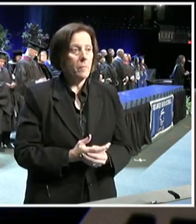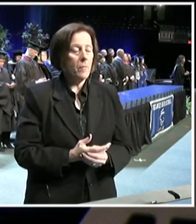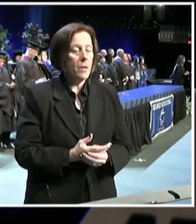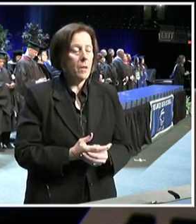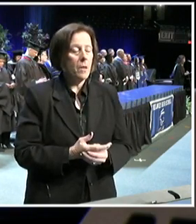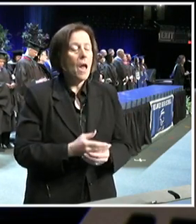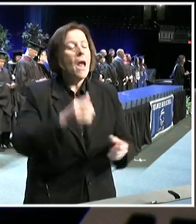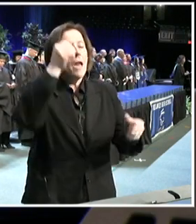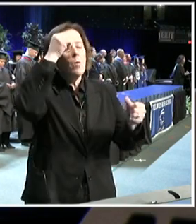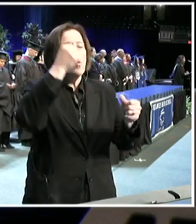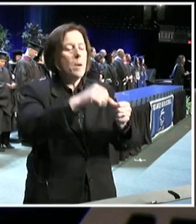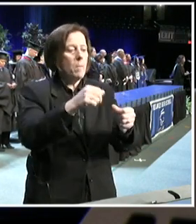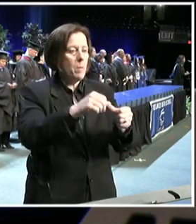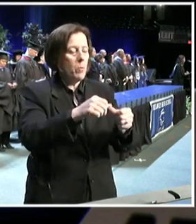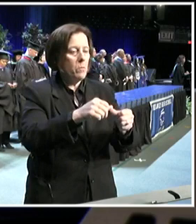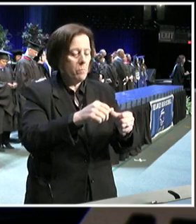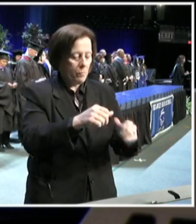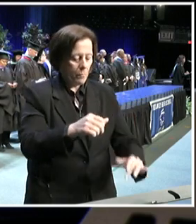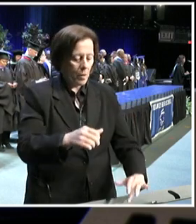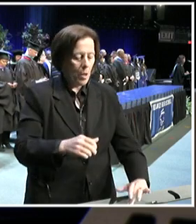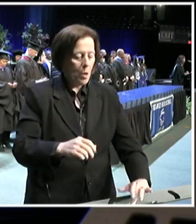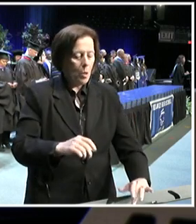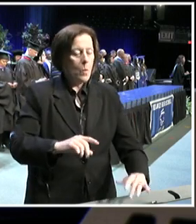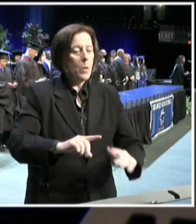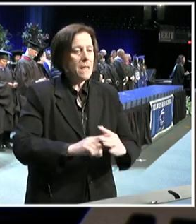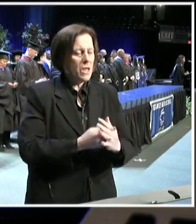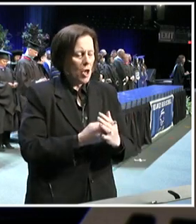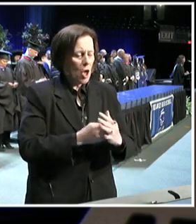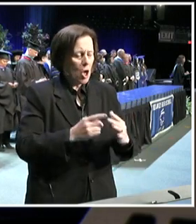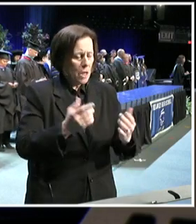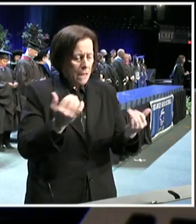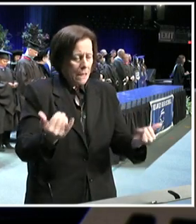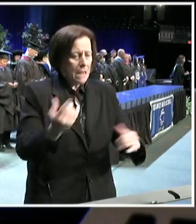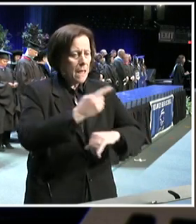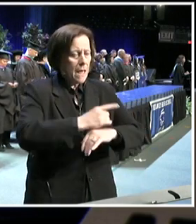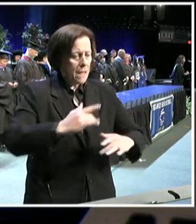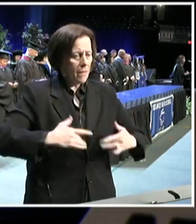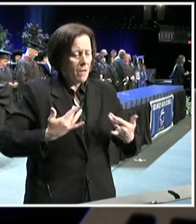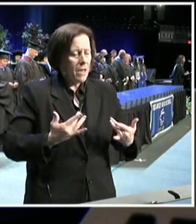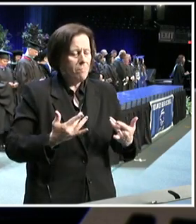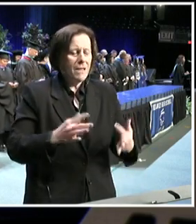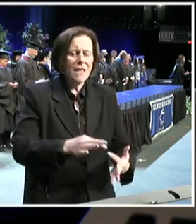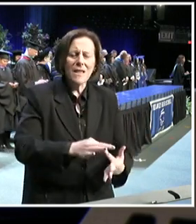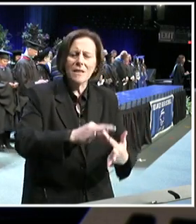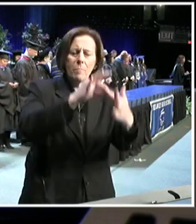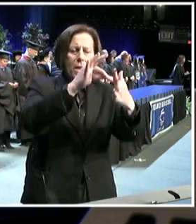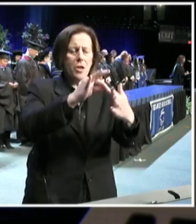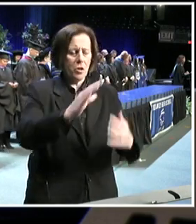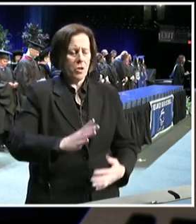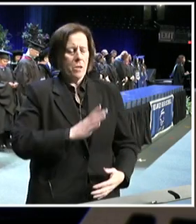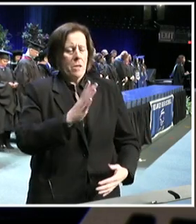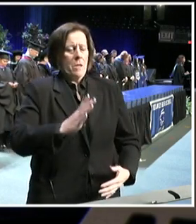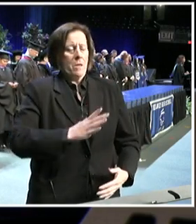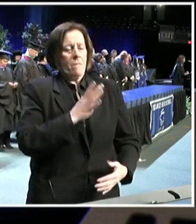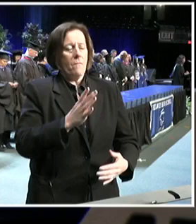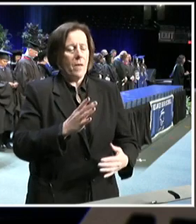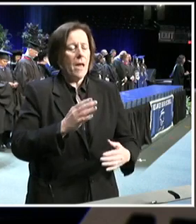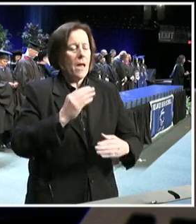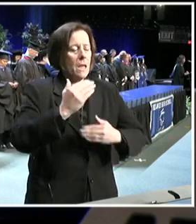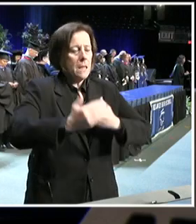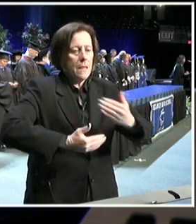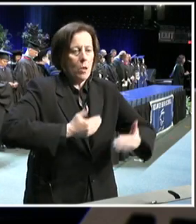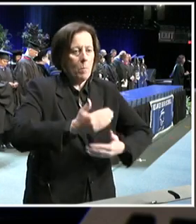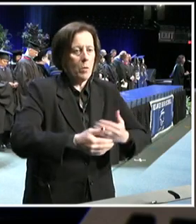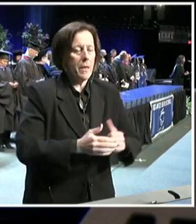Let us remember, as we begin this event, that it is indeed a very special, dignified, and formal